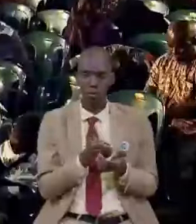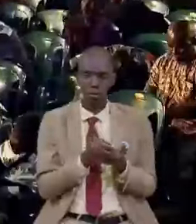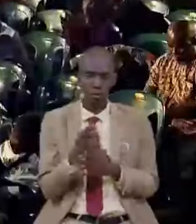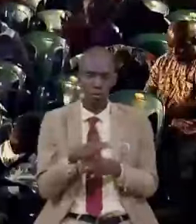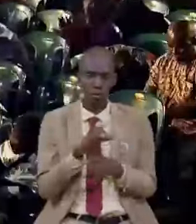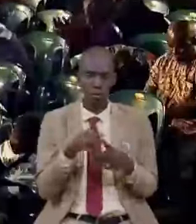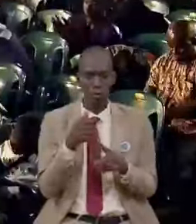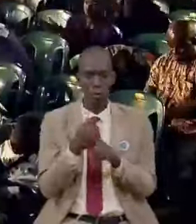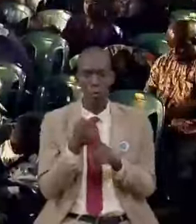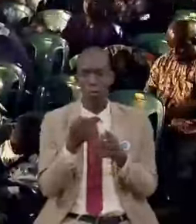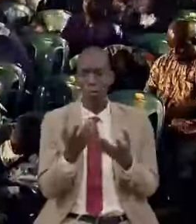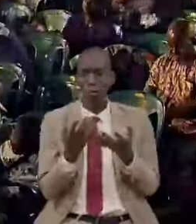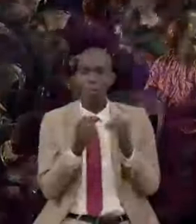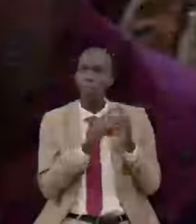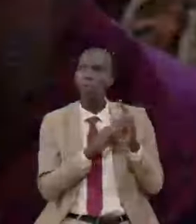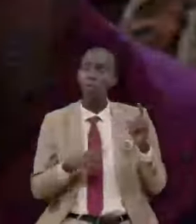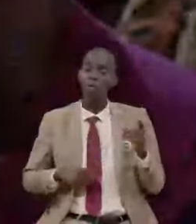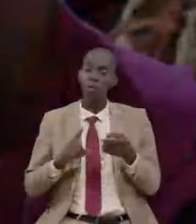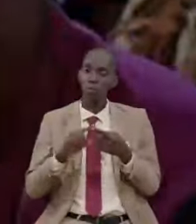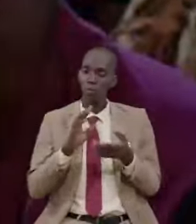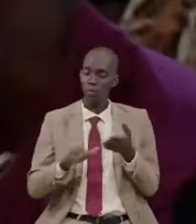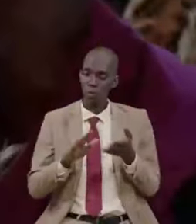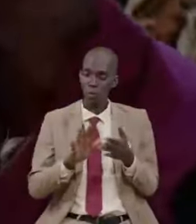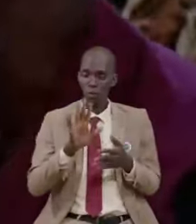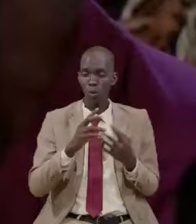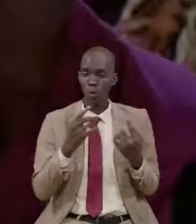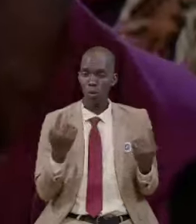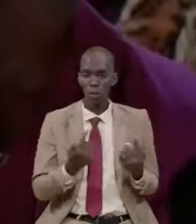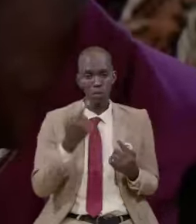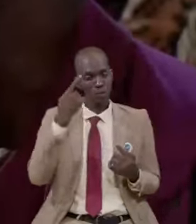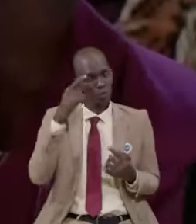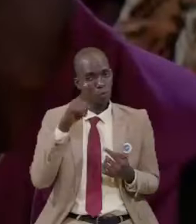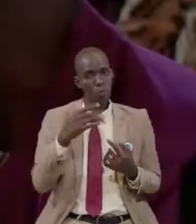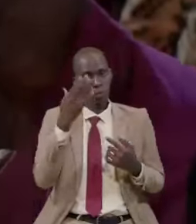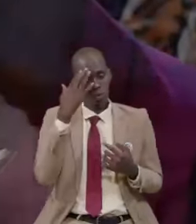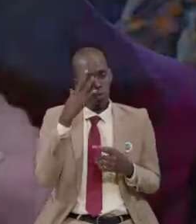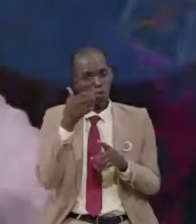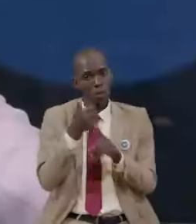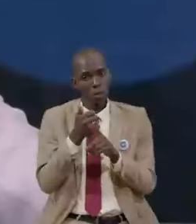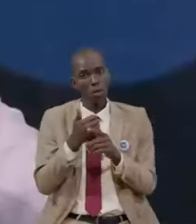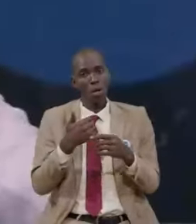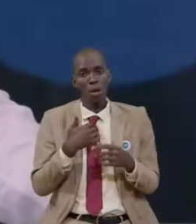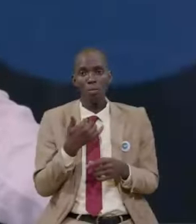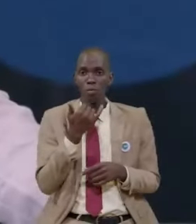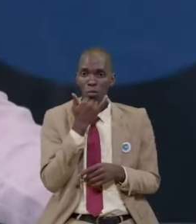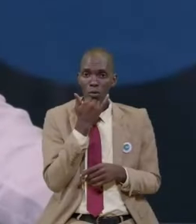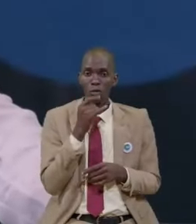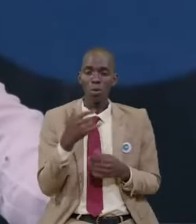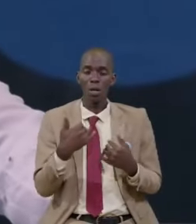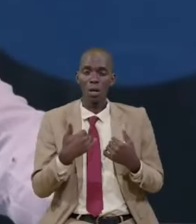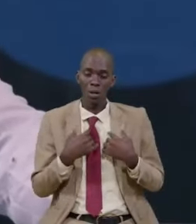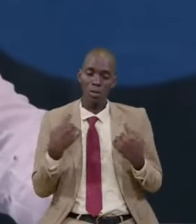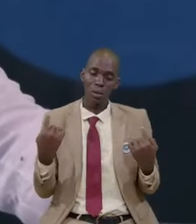you are, God bless you there. Raise up your hand. Genuine salvation, real